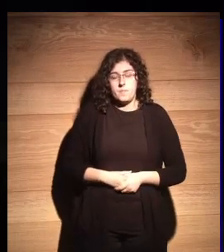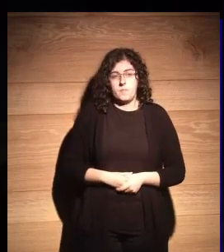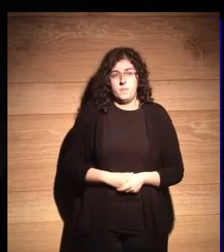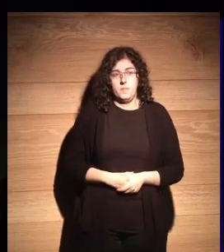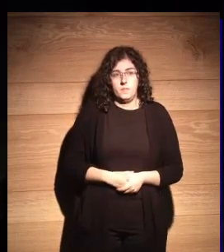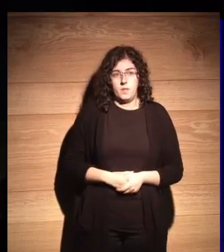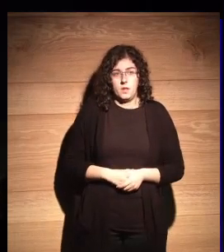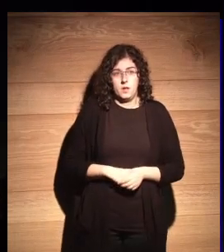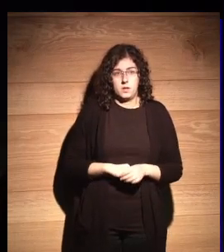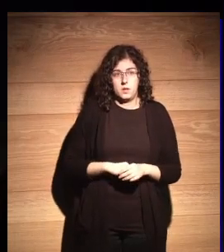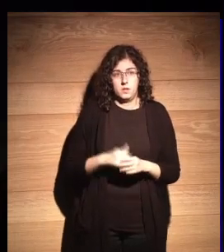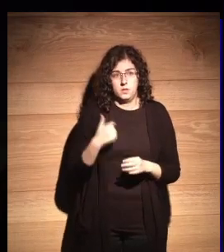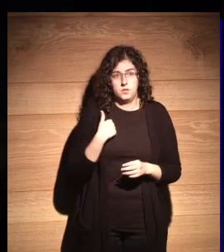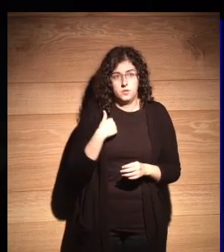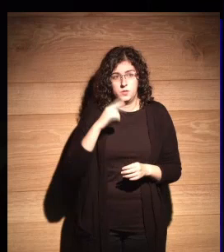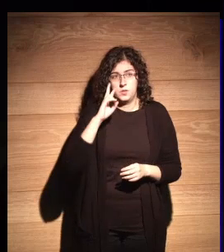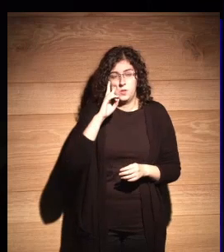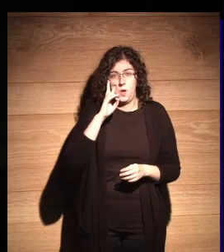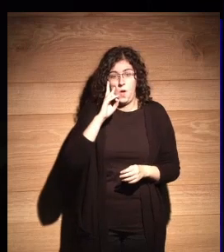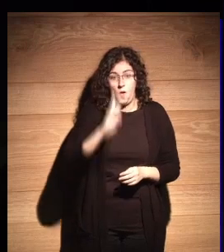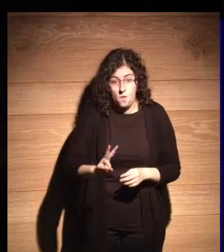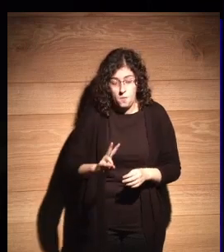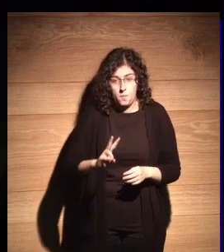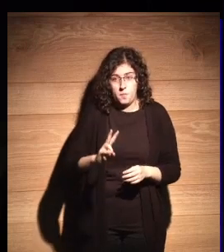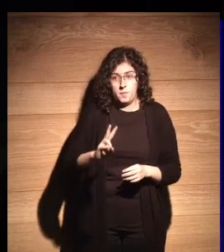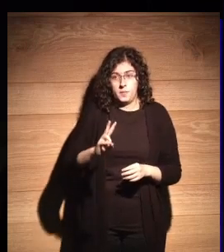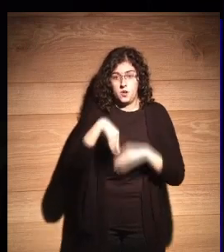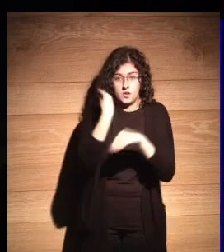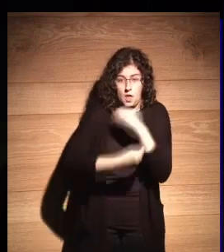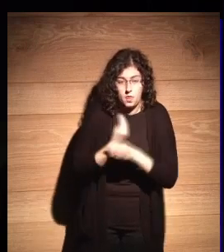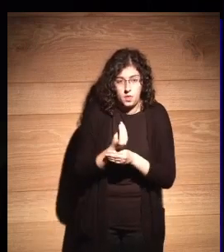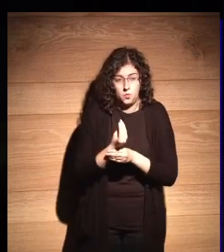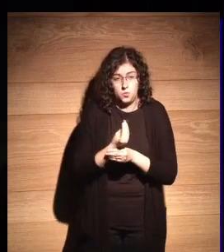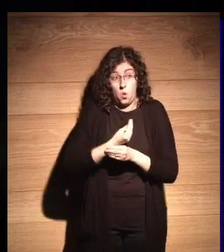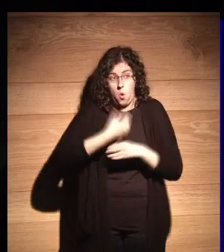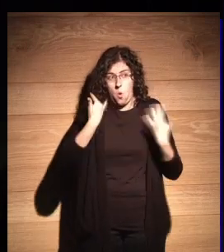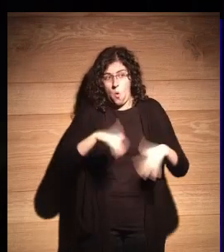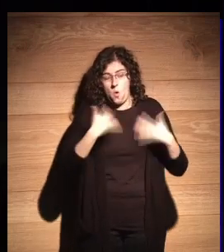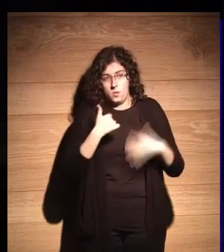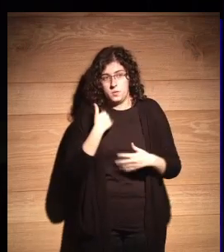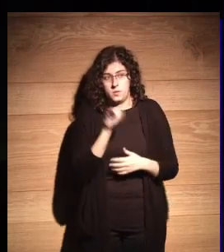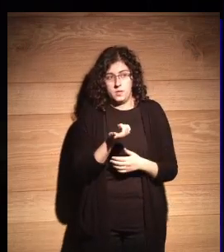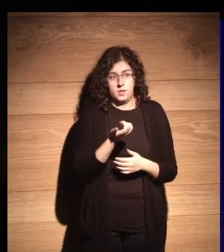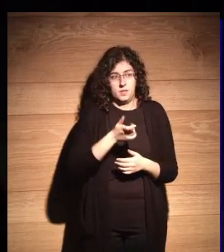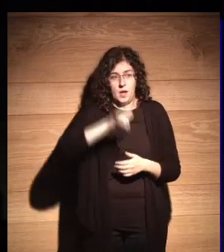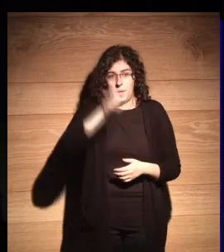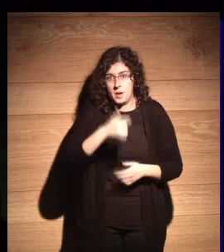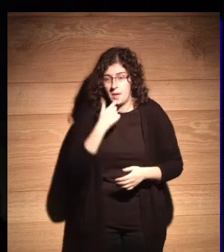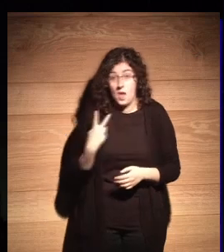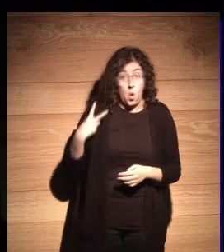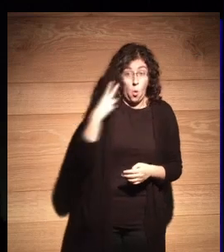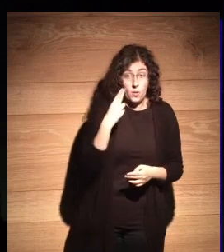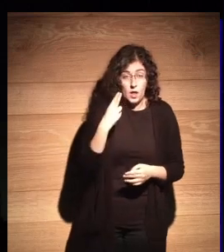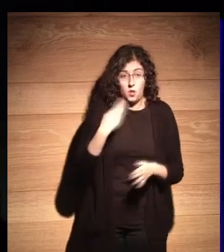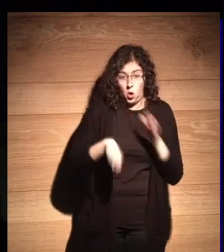doing during the next I two gotta weeks, say, it's unbelievable. People say, "Are you retired? Are you still taking pictures?" It's like, wait a minute, I'm working